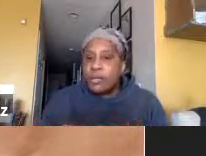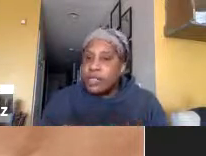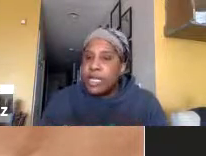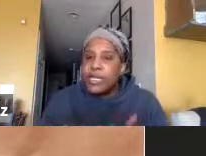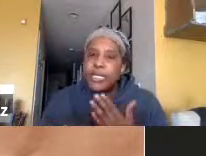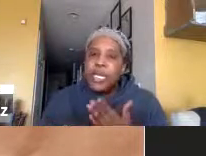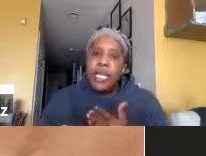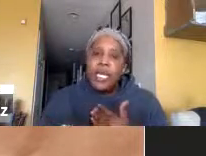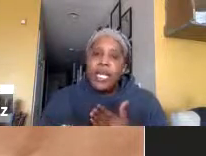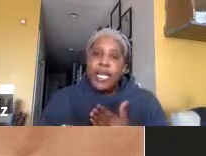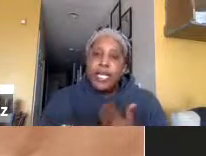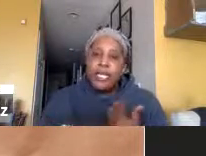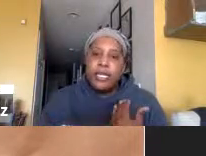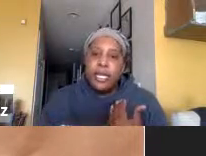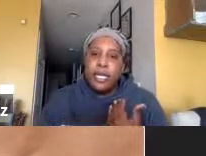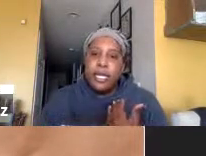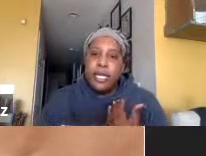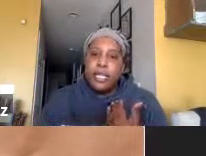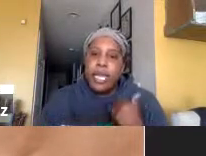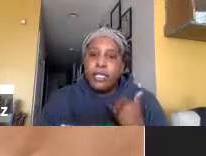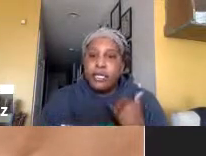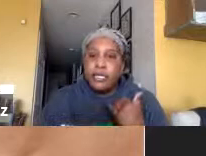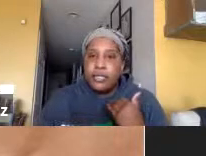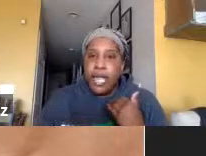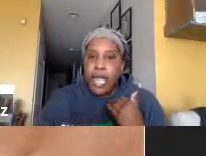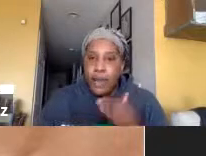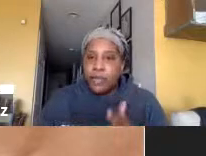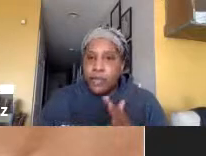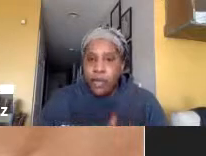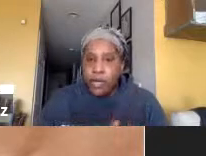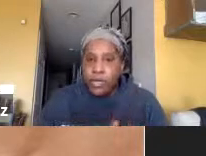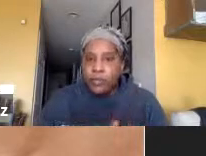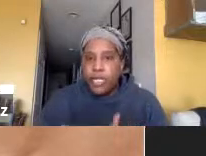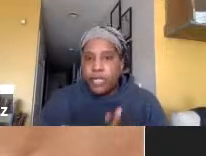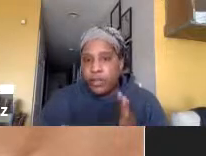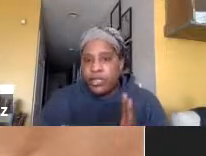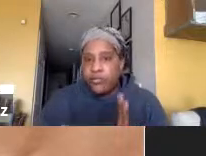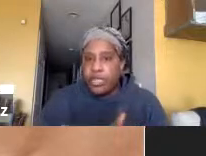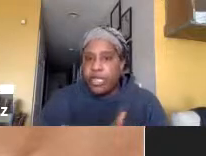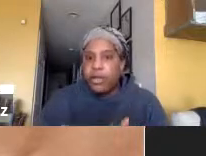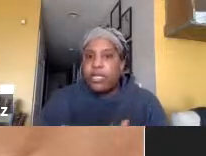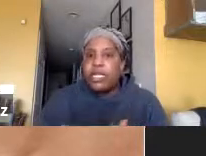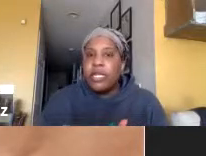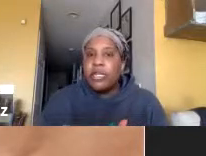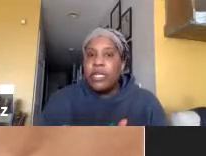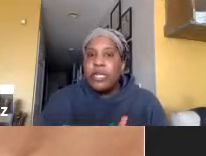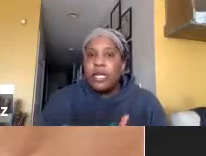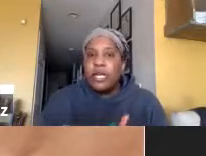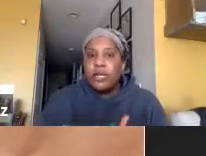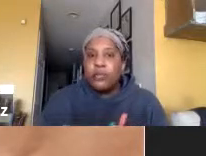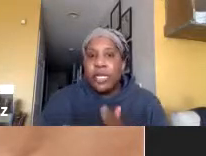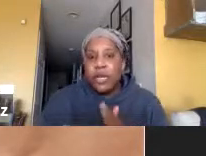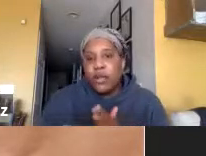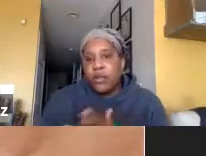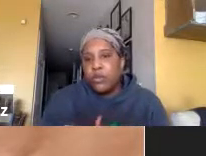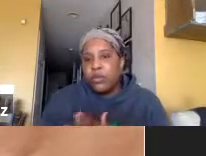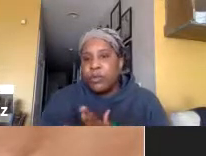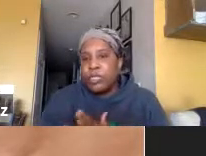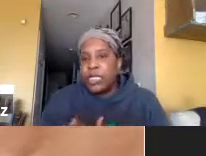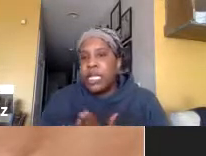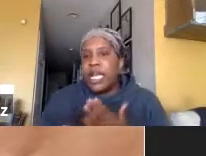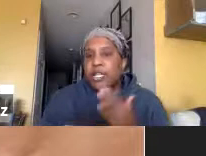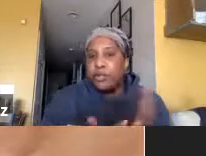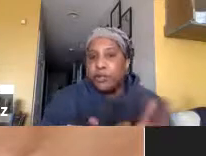heavily subsidized. And that is absolutely awesome that there is funding out there, but that